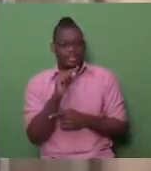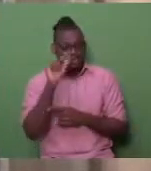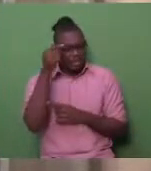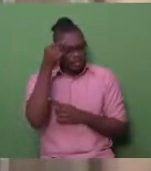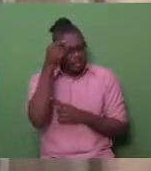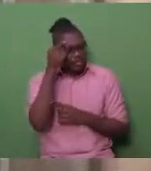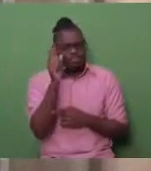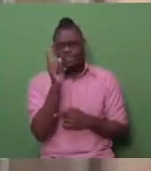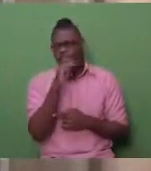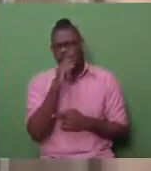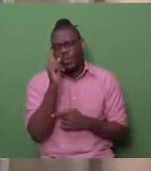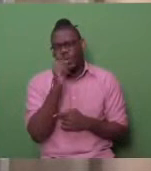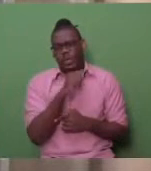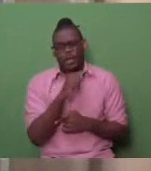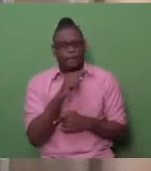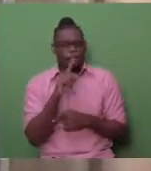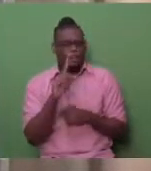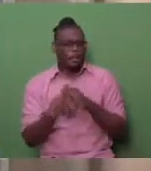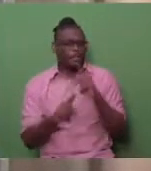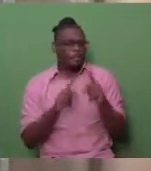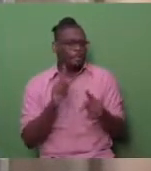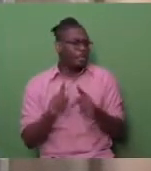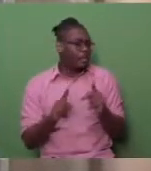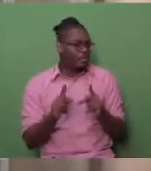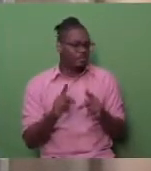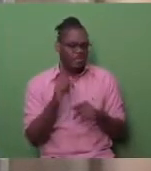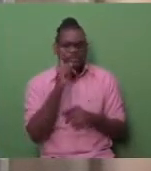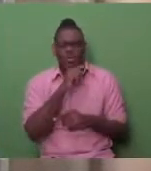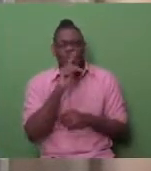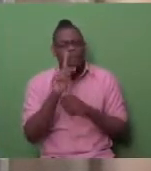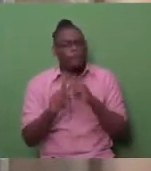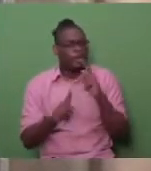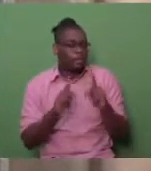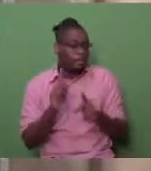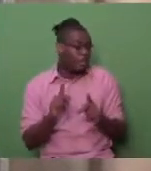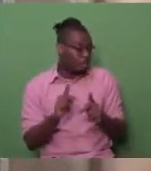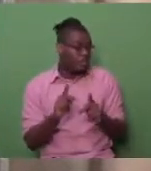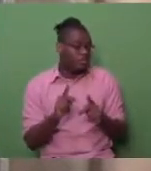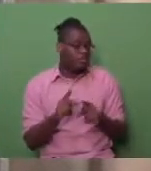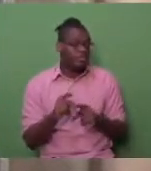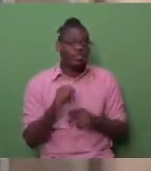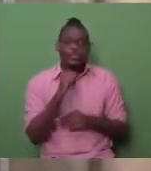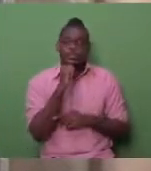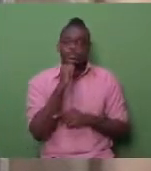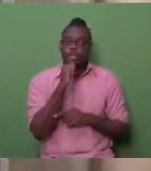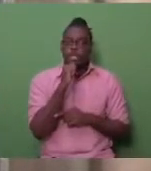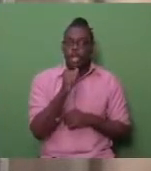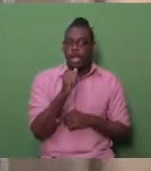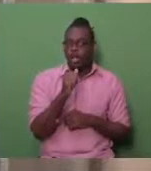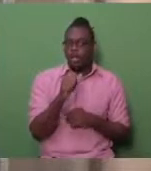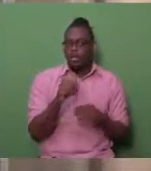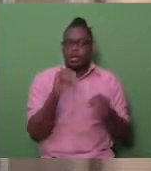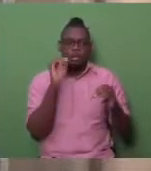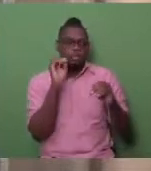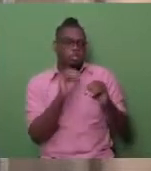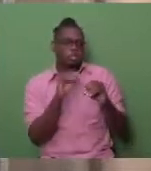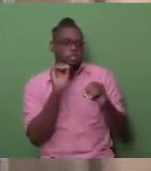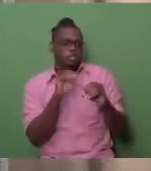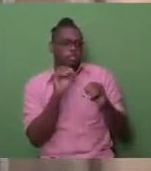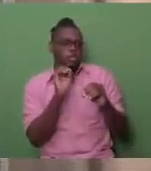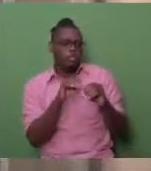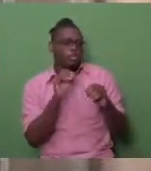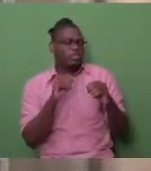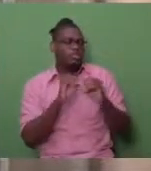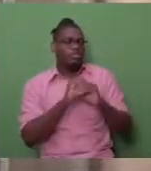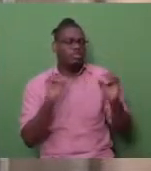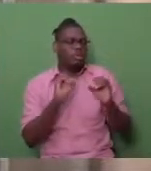Unbelievable. They have budgeted $0 for the accelerated housing project. They have